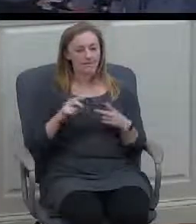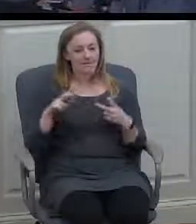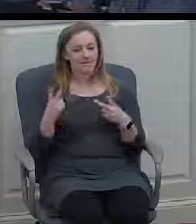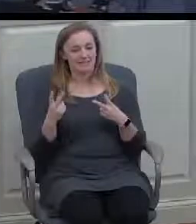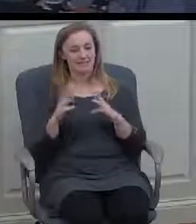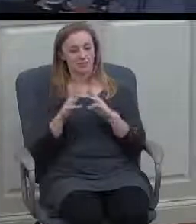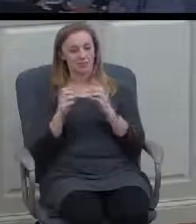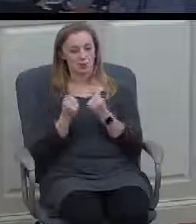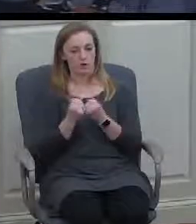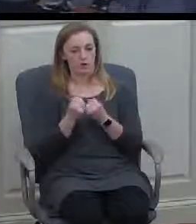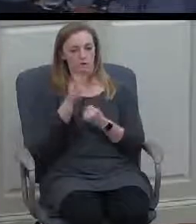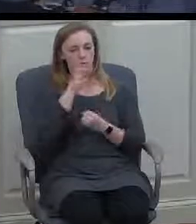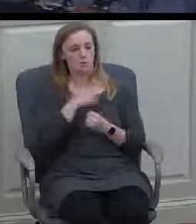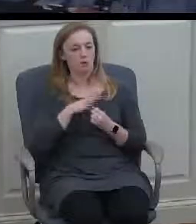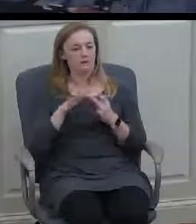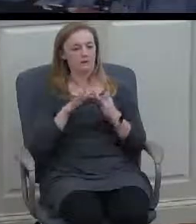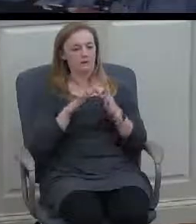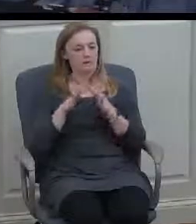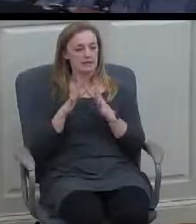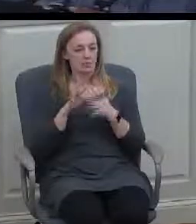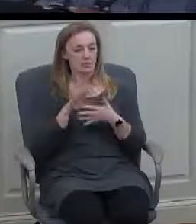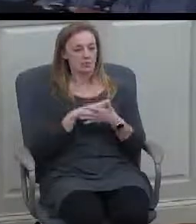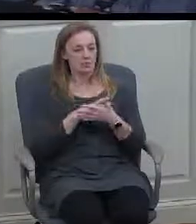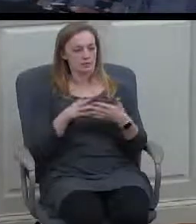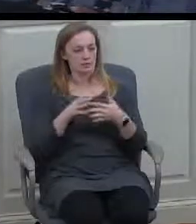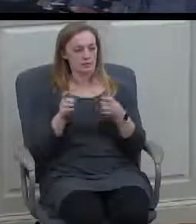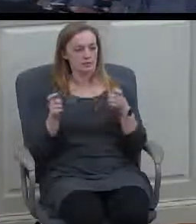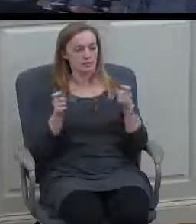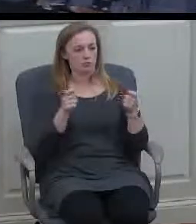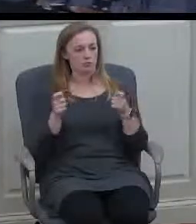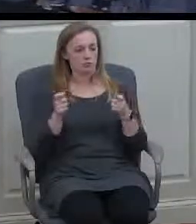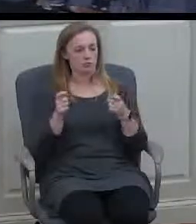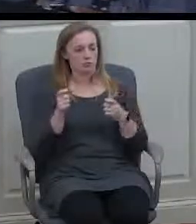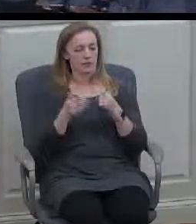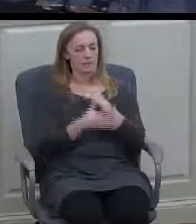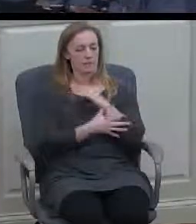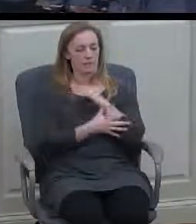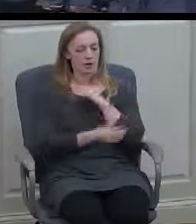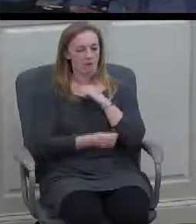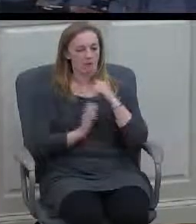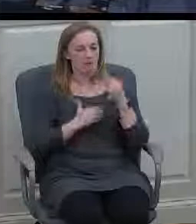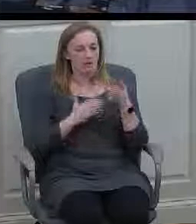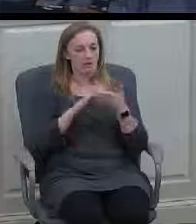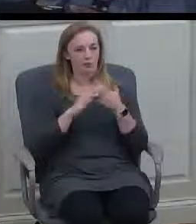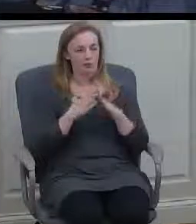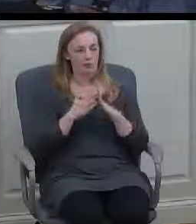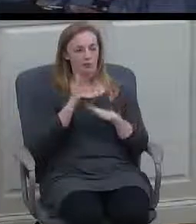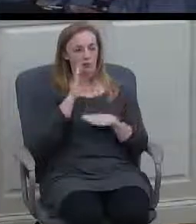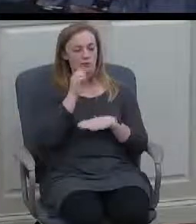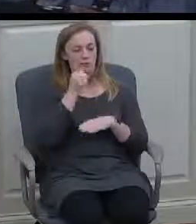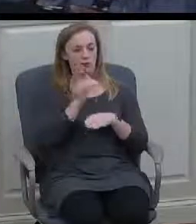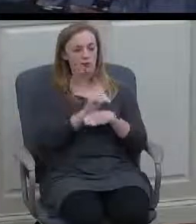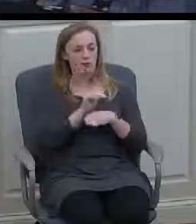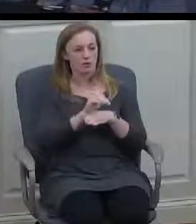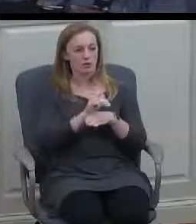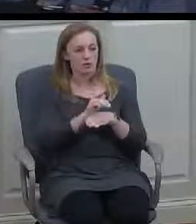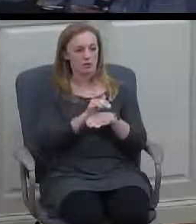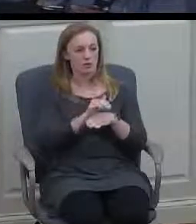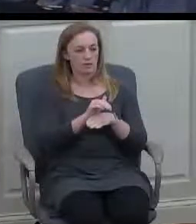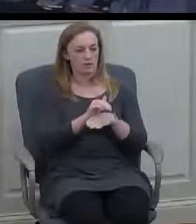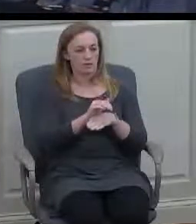scheduled by the Women's Network dealing with poverty in our community is scheduled for tomorrow night, May the 11th at 7:00